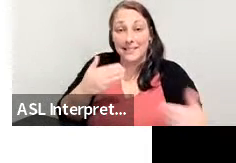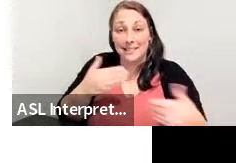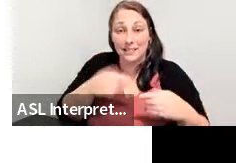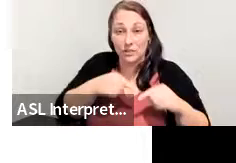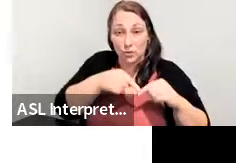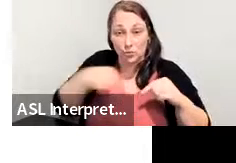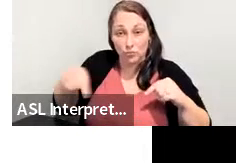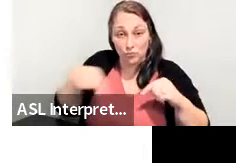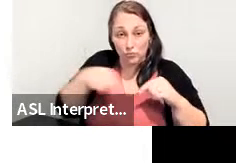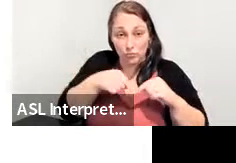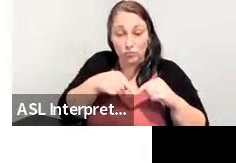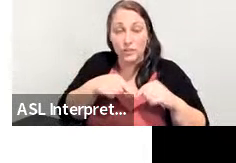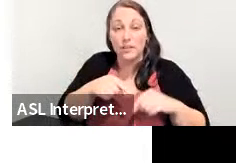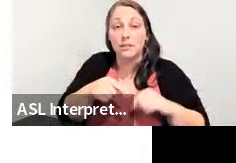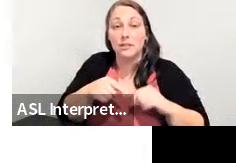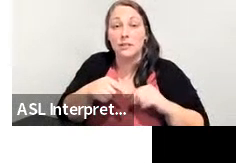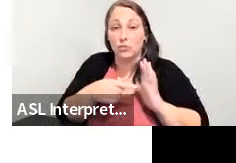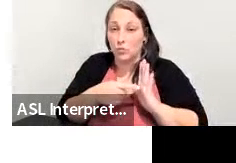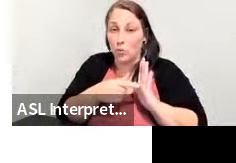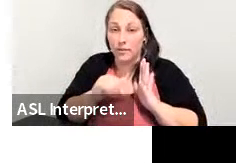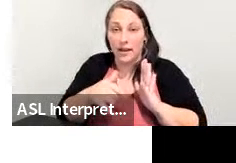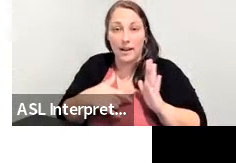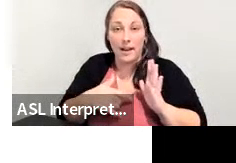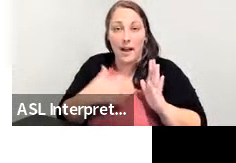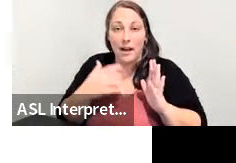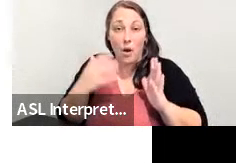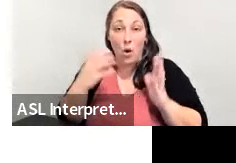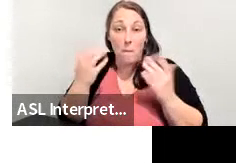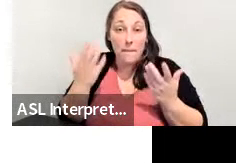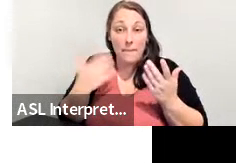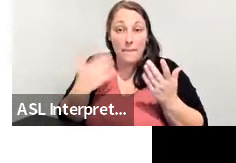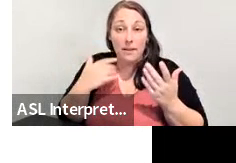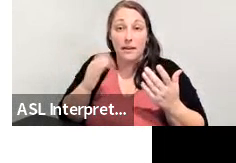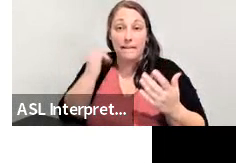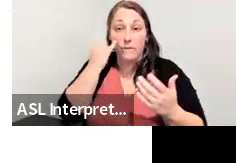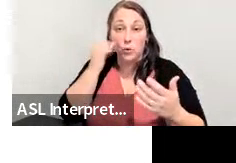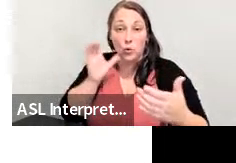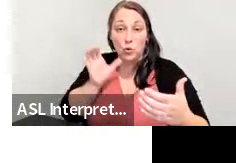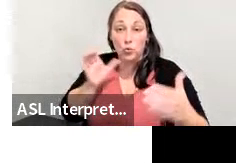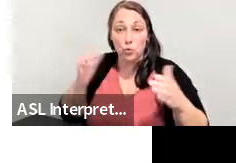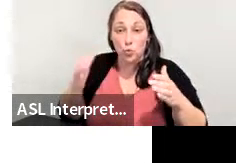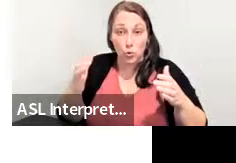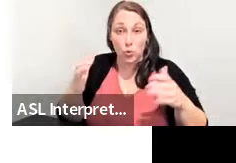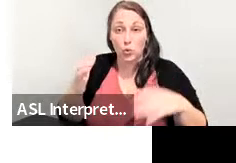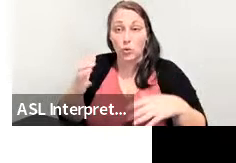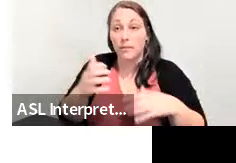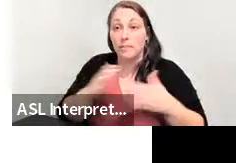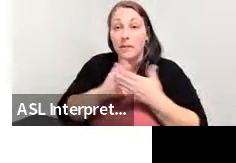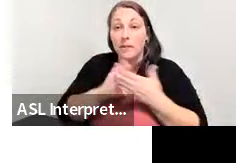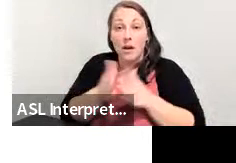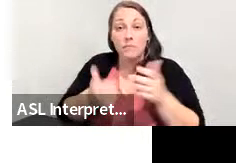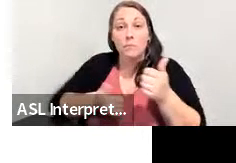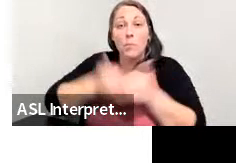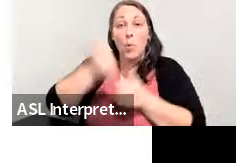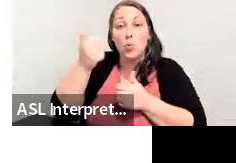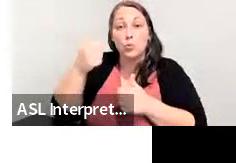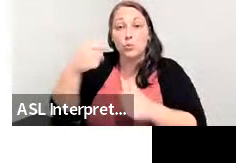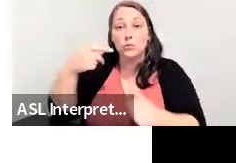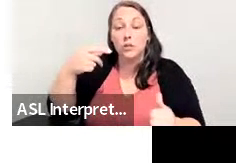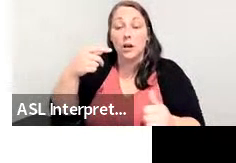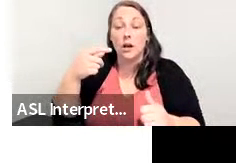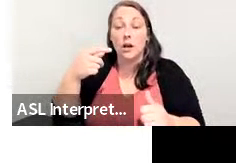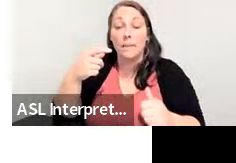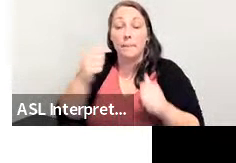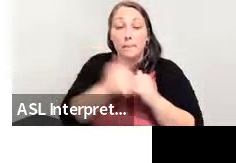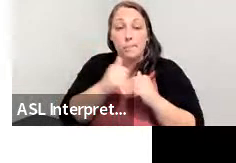thing where you do turn in and it does become mostly brick on the Paris Park side. So the 6th Street Park